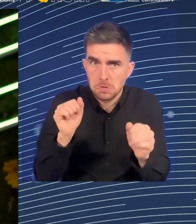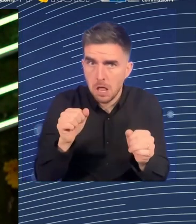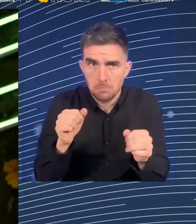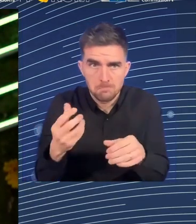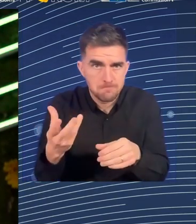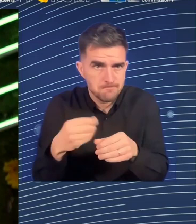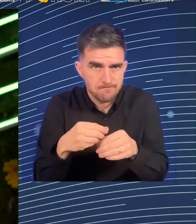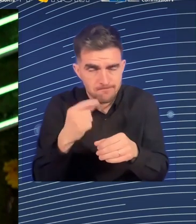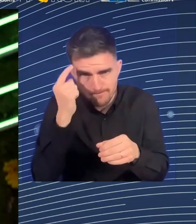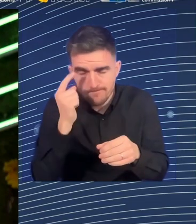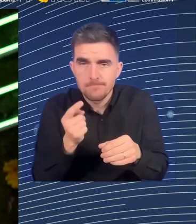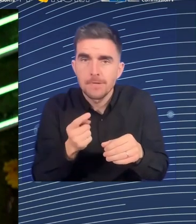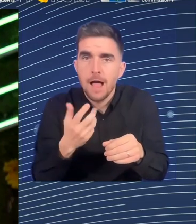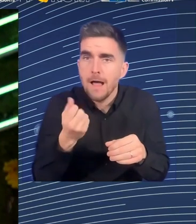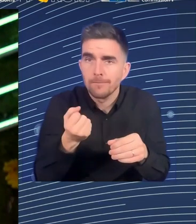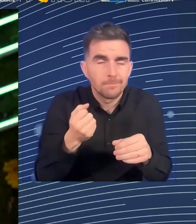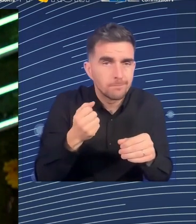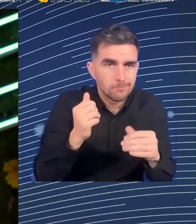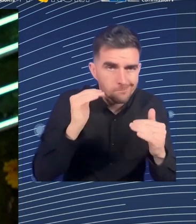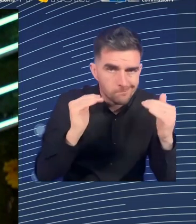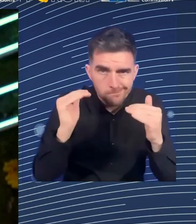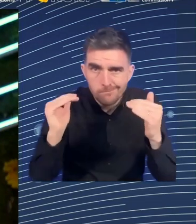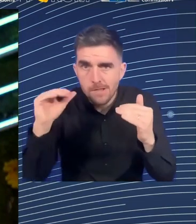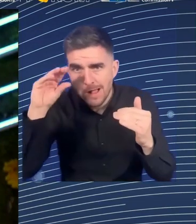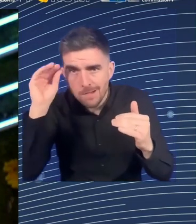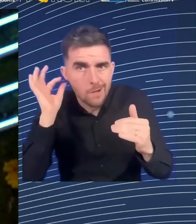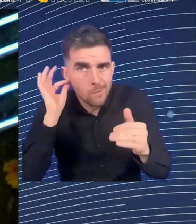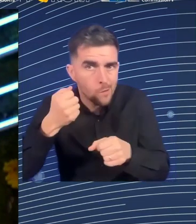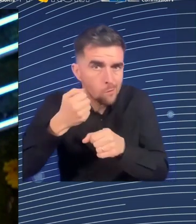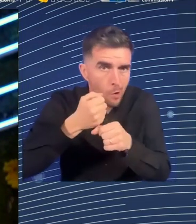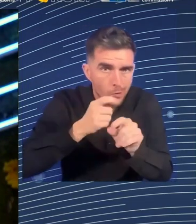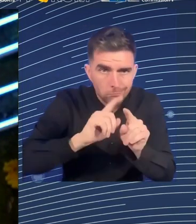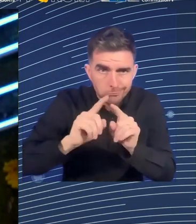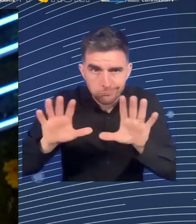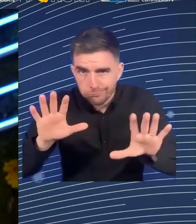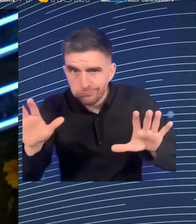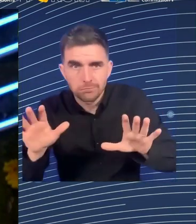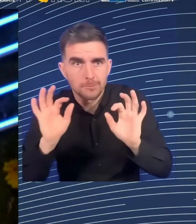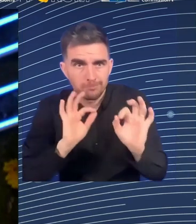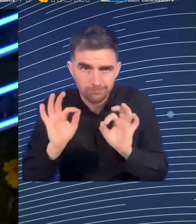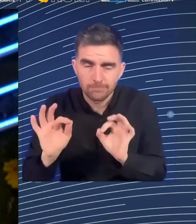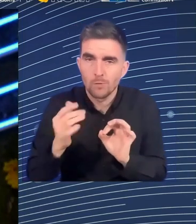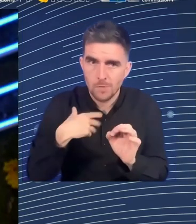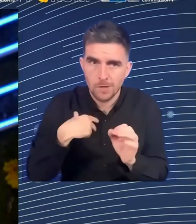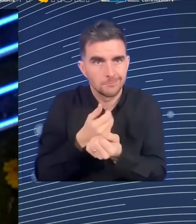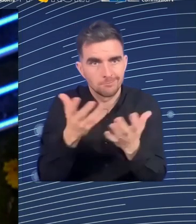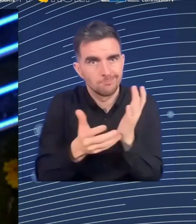pool of women increased 24% more than the one for men. So you really see the difference, and you can see similar trends when you're